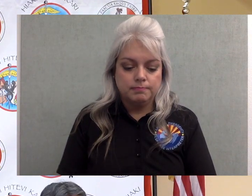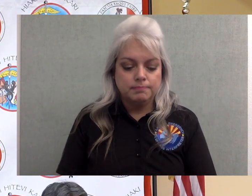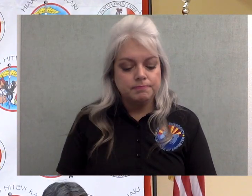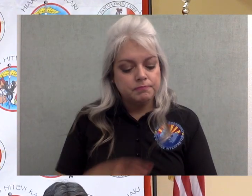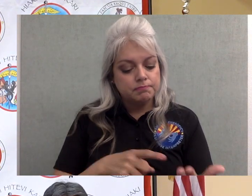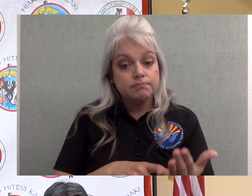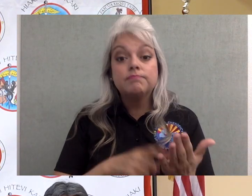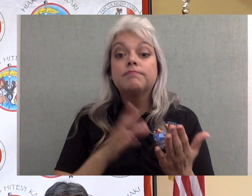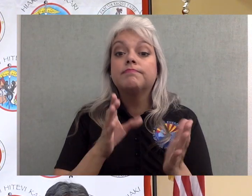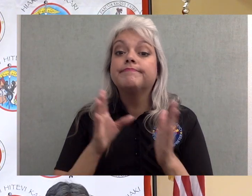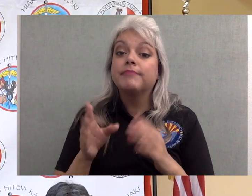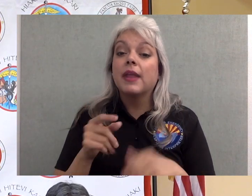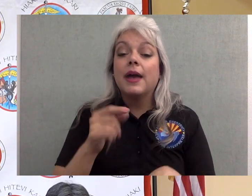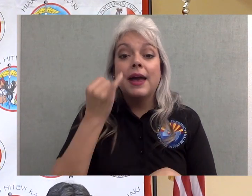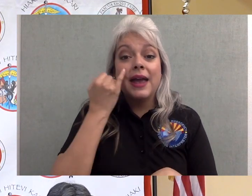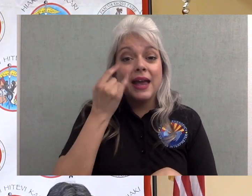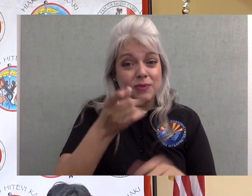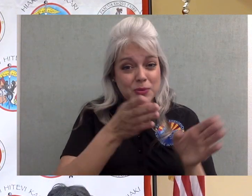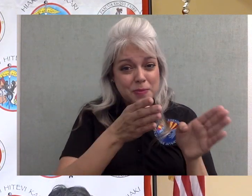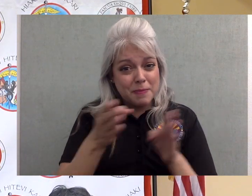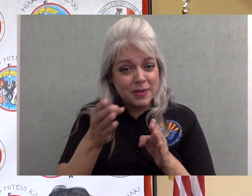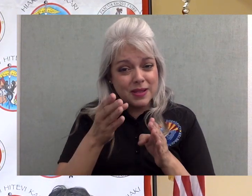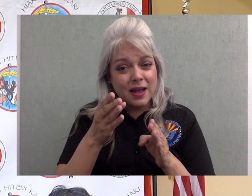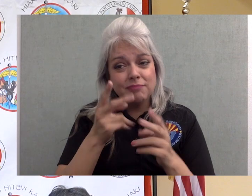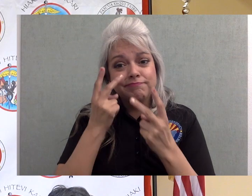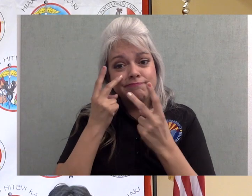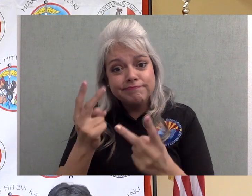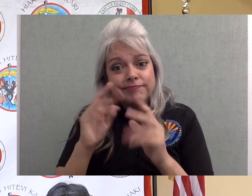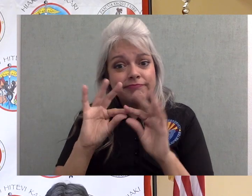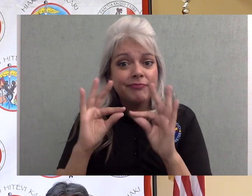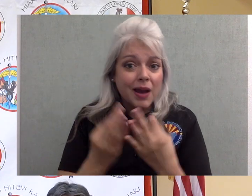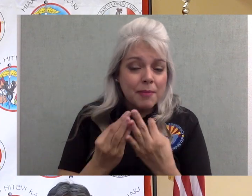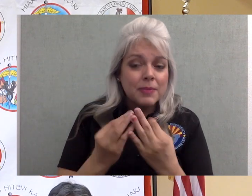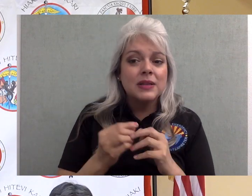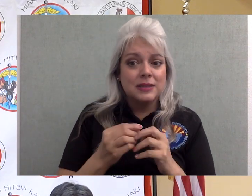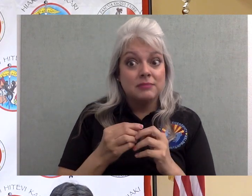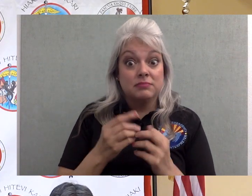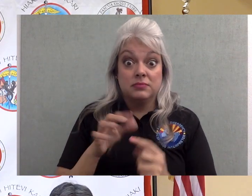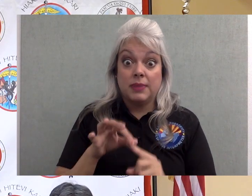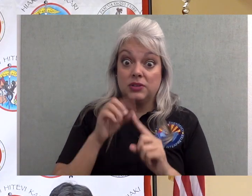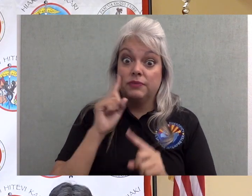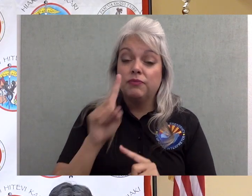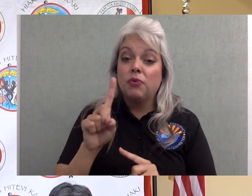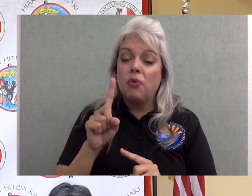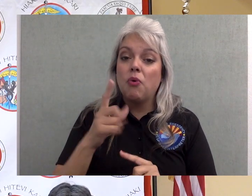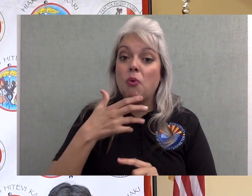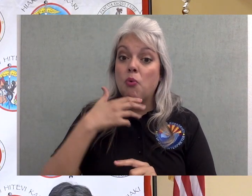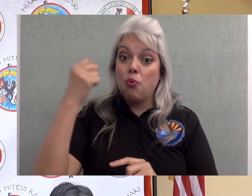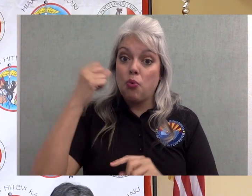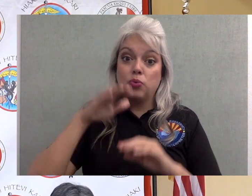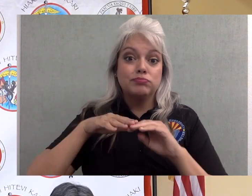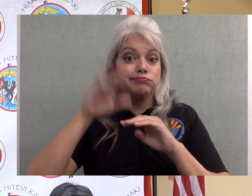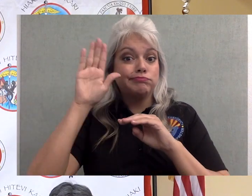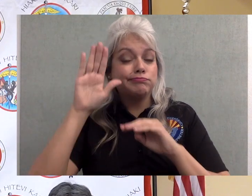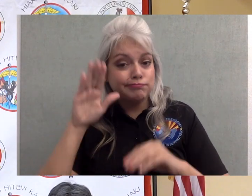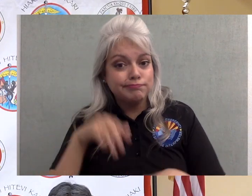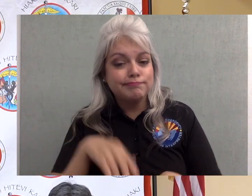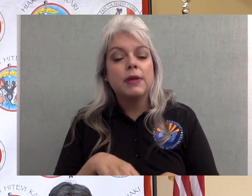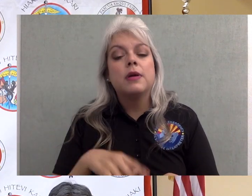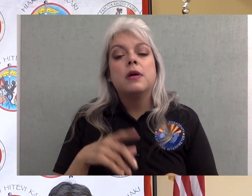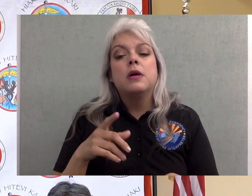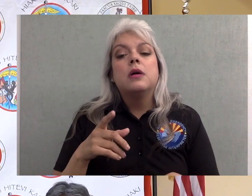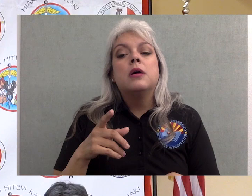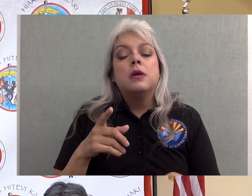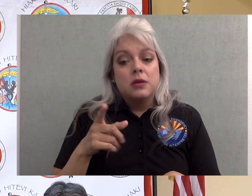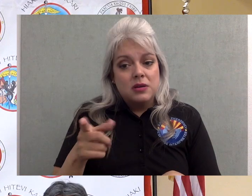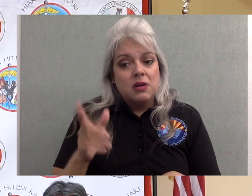If you're visiting any family member, especially an elder, whether they're in another home, not in yours, or if you're visiting some